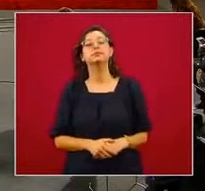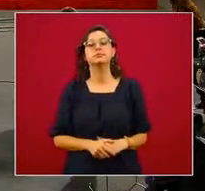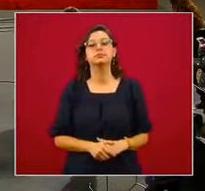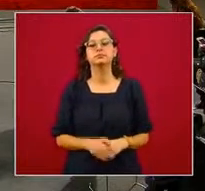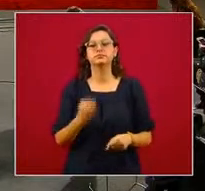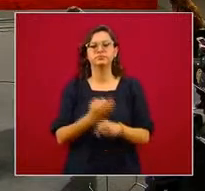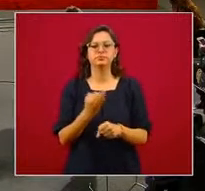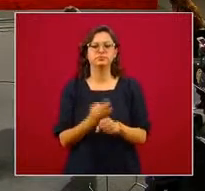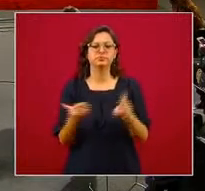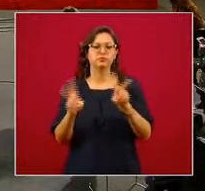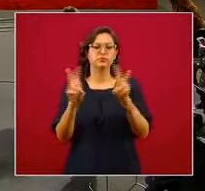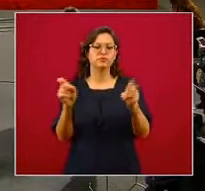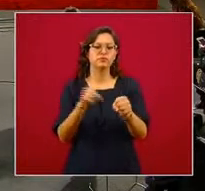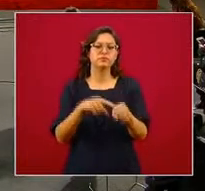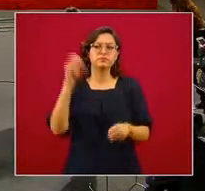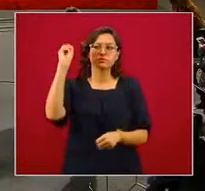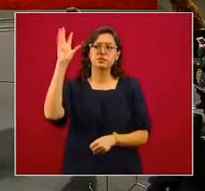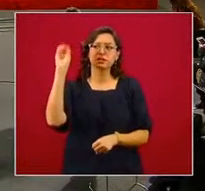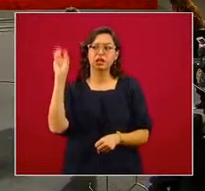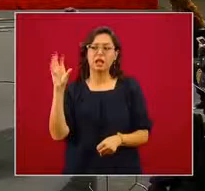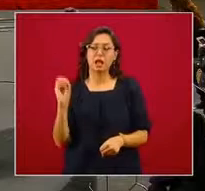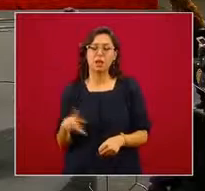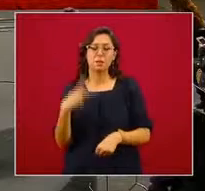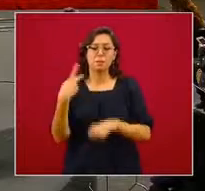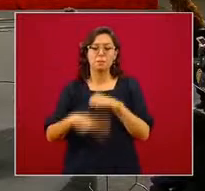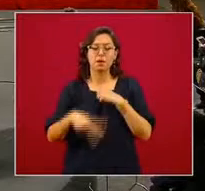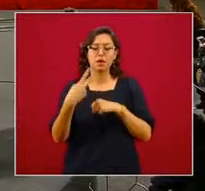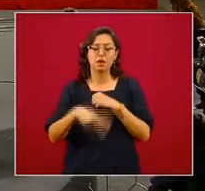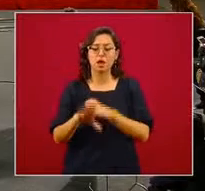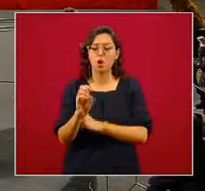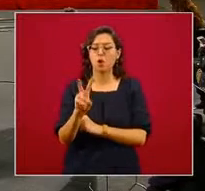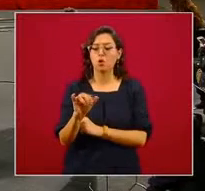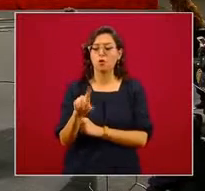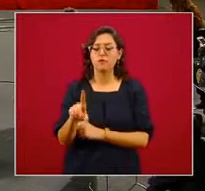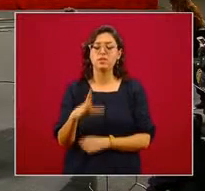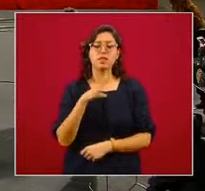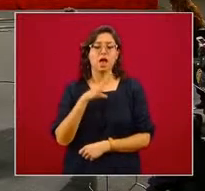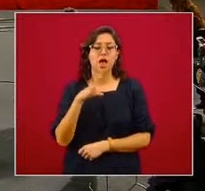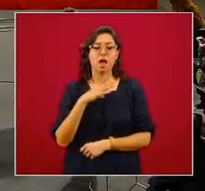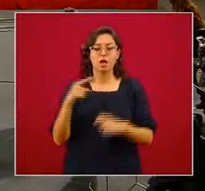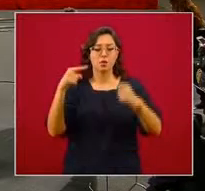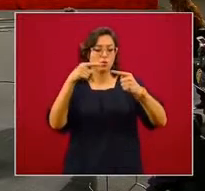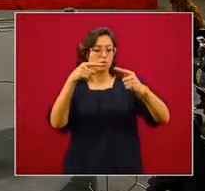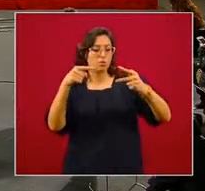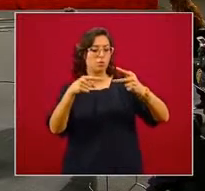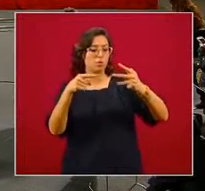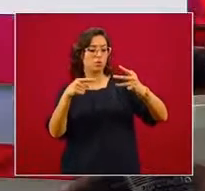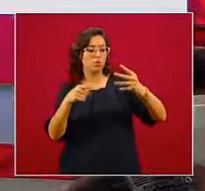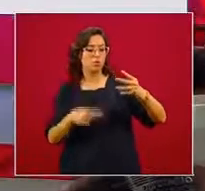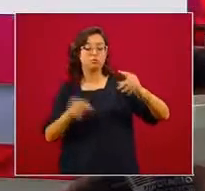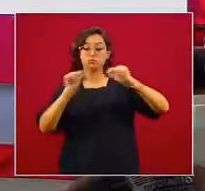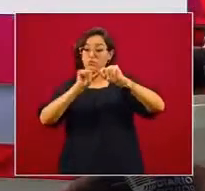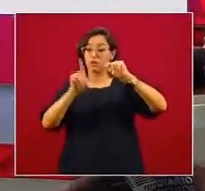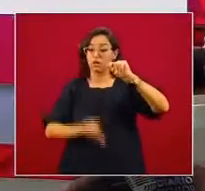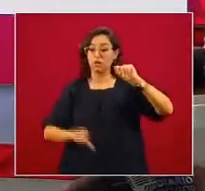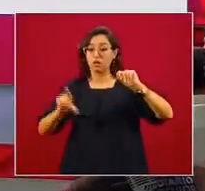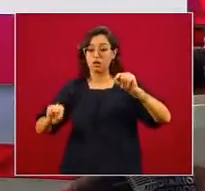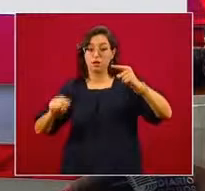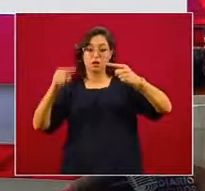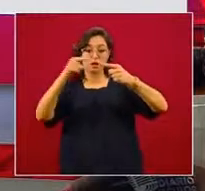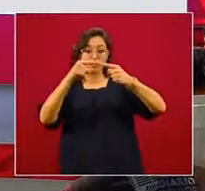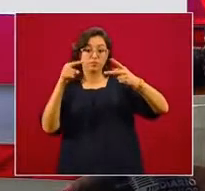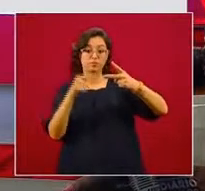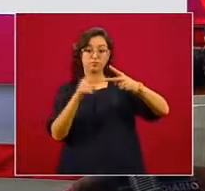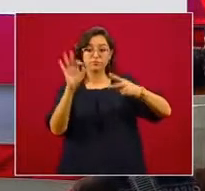Today we're going to talk about the COVID epidemiological risk stoplight made up by 4